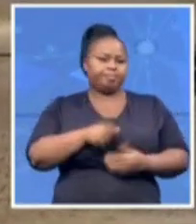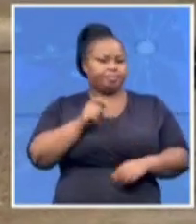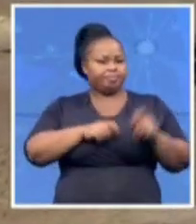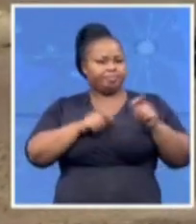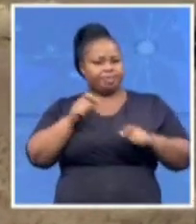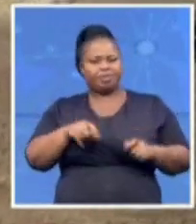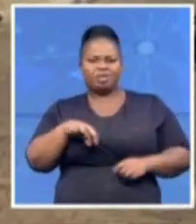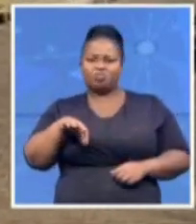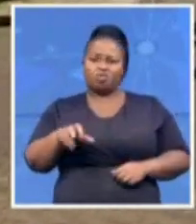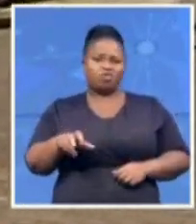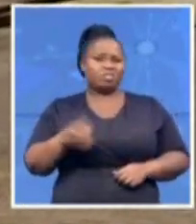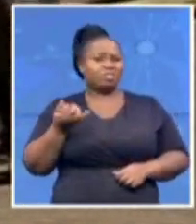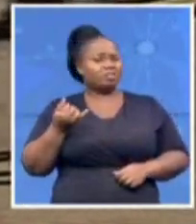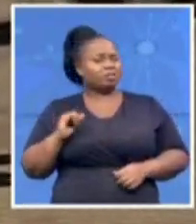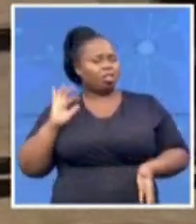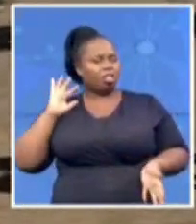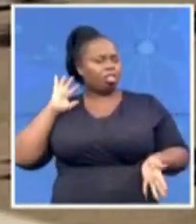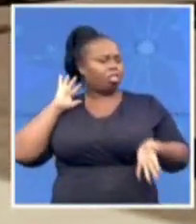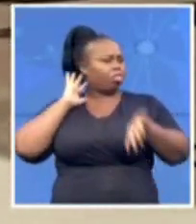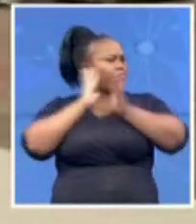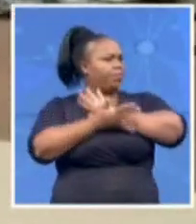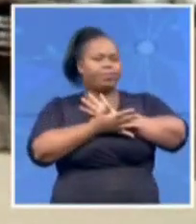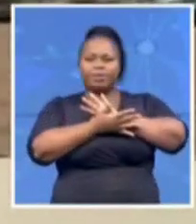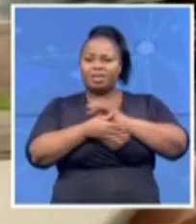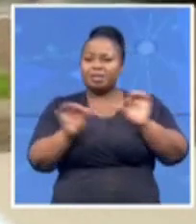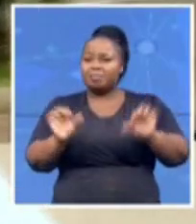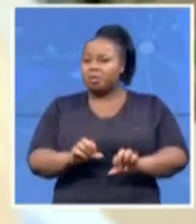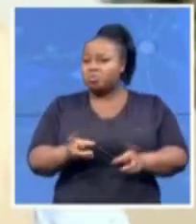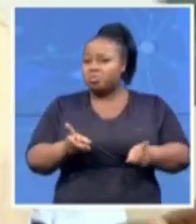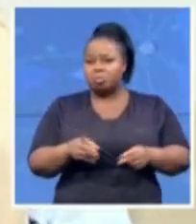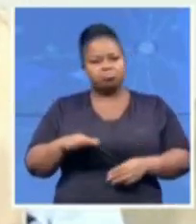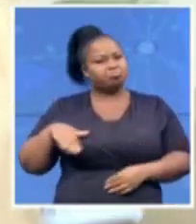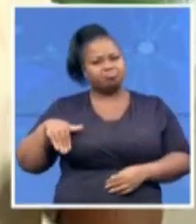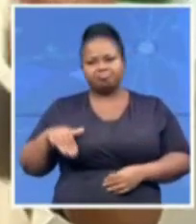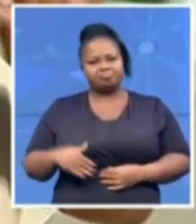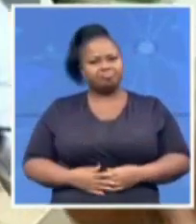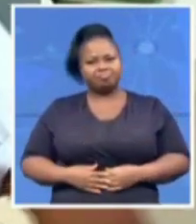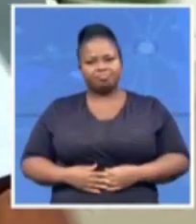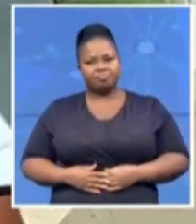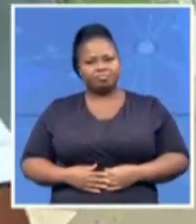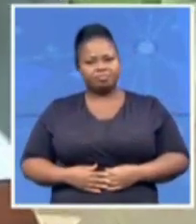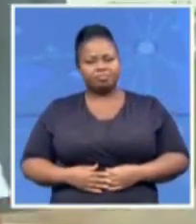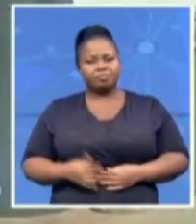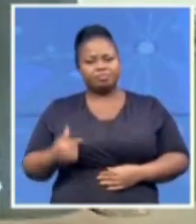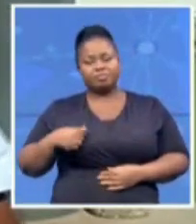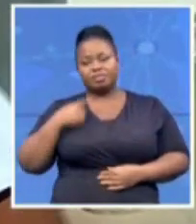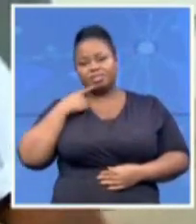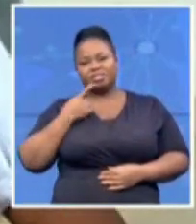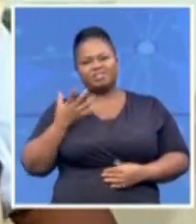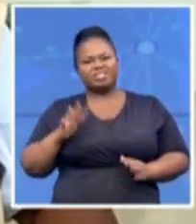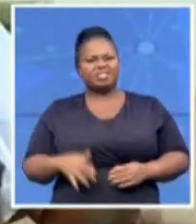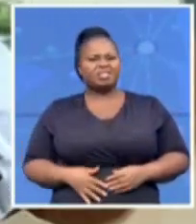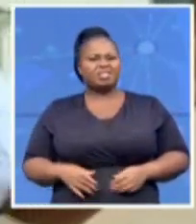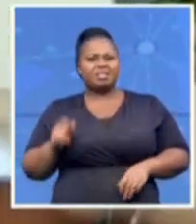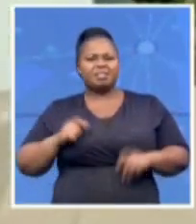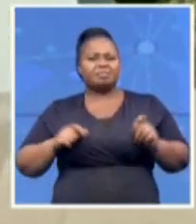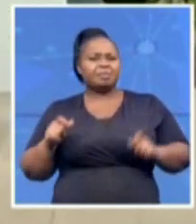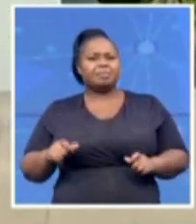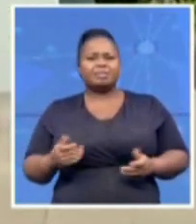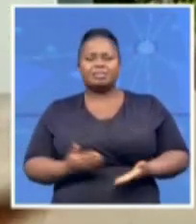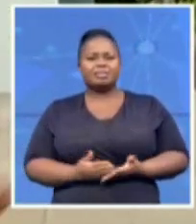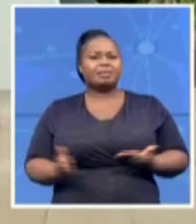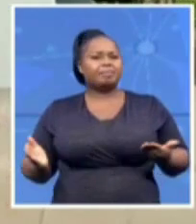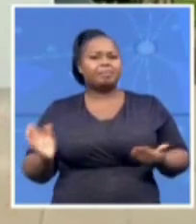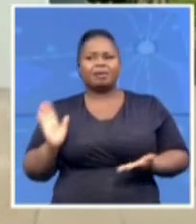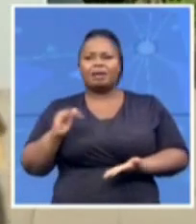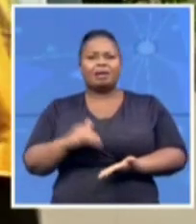It's not back to normal. As I was saying, that, people are not even able to come on time here because of the roadblocks,